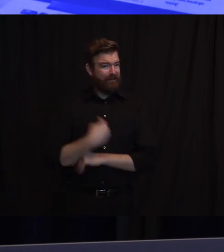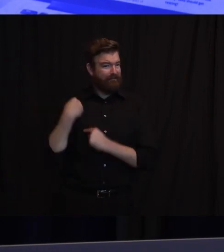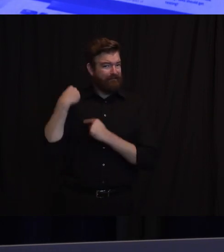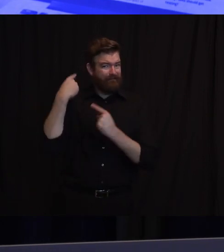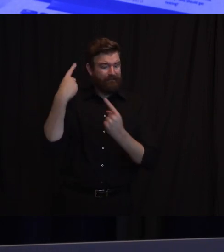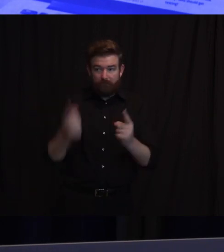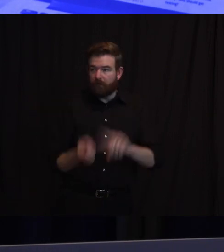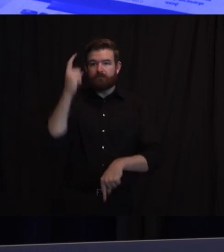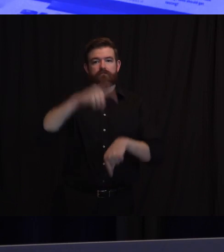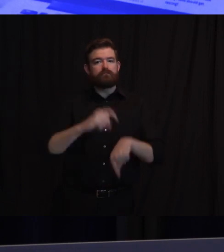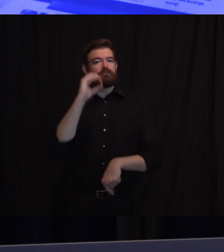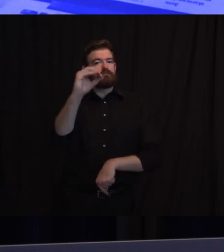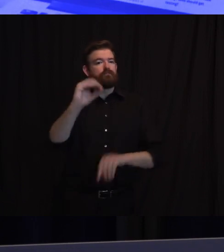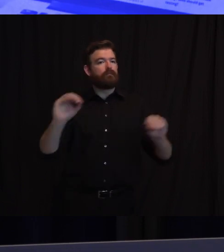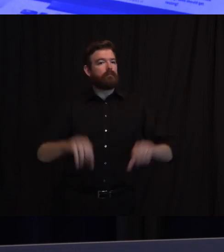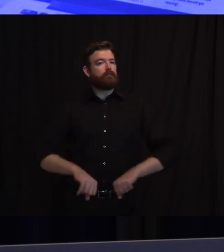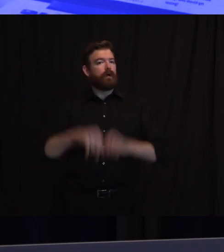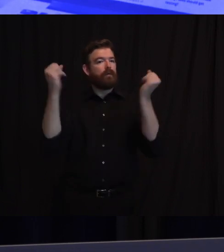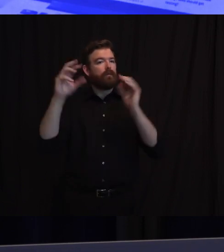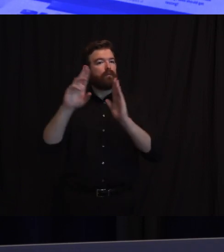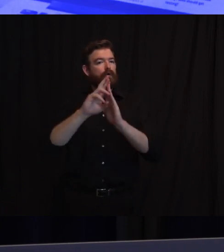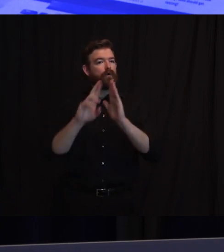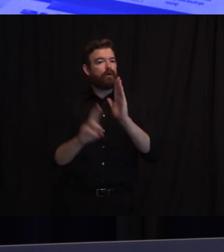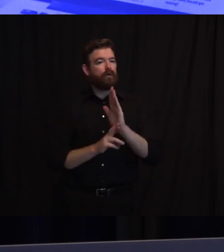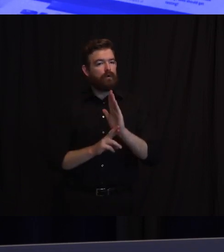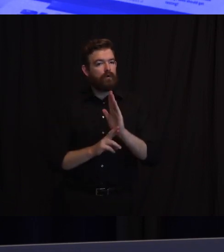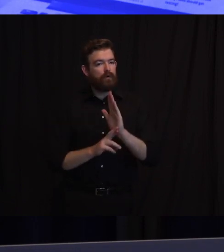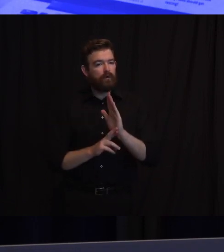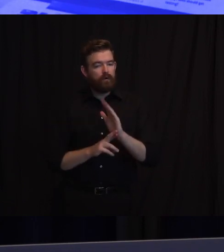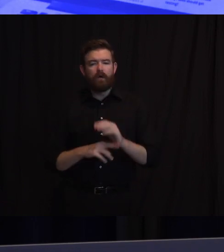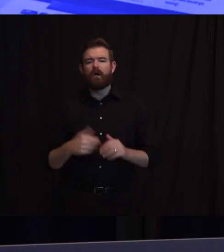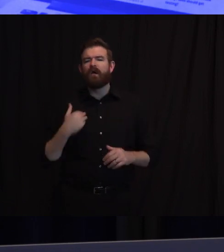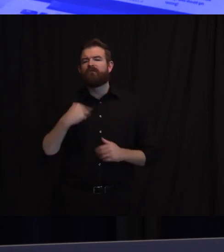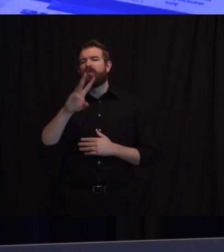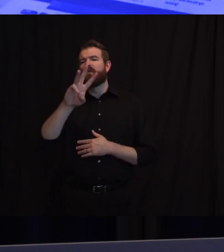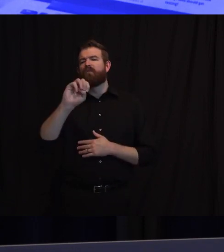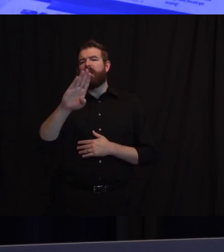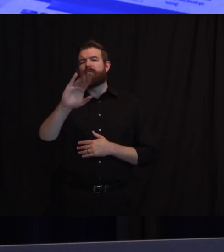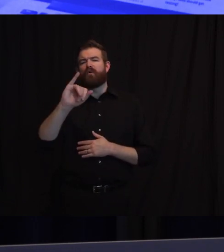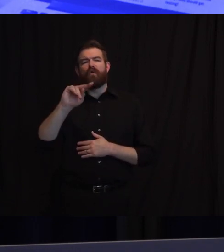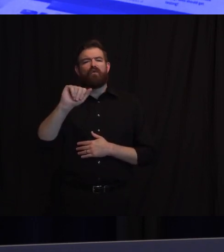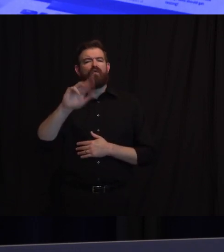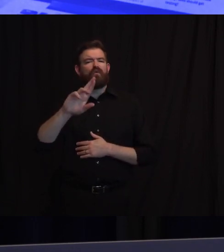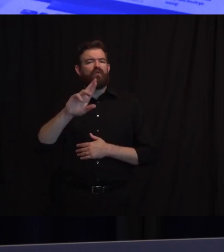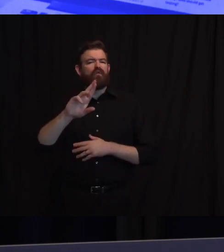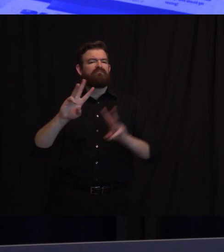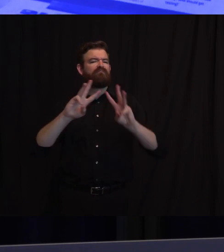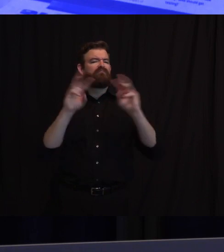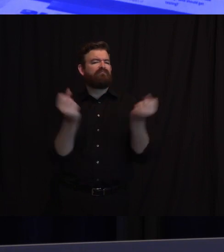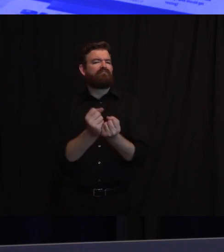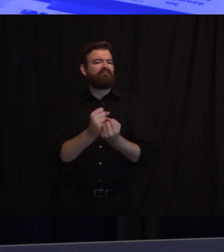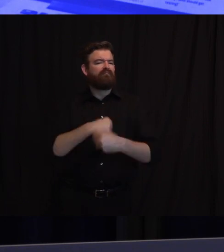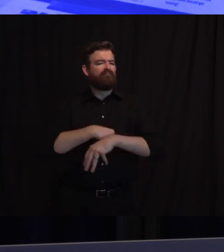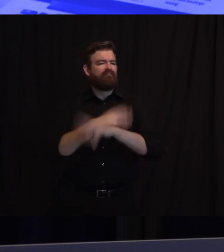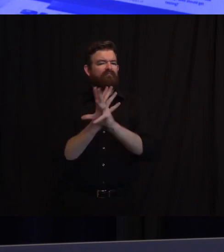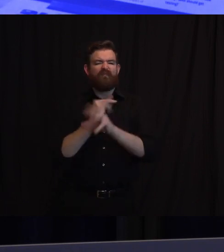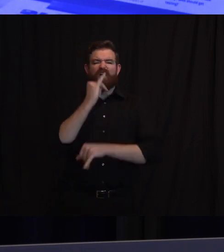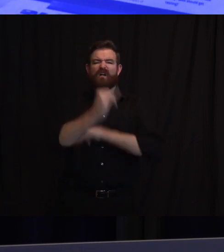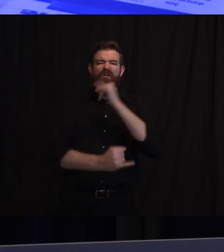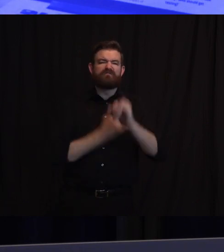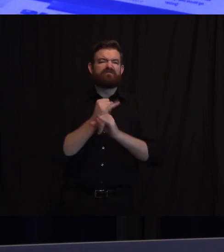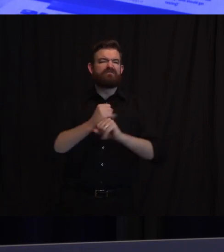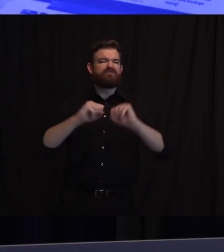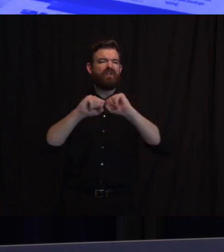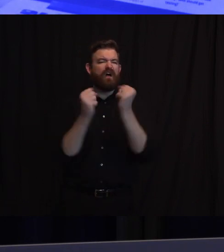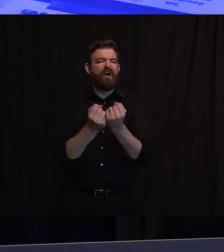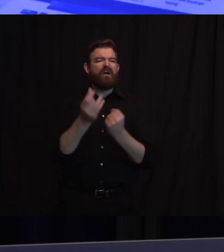was on a webinar, an international webinar hosted by International Association Chiefs of Police, Rutgers University, Miller